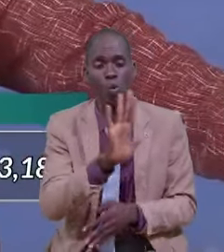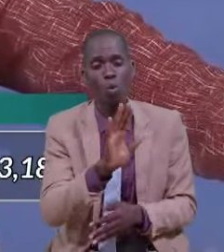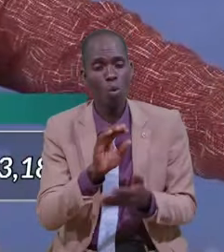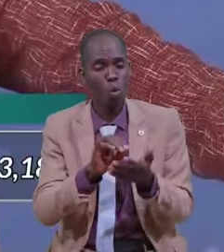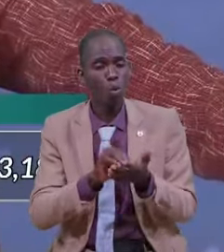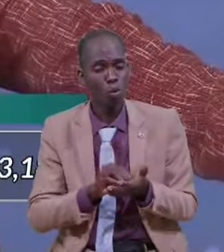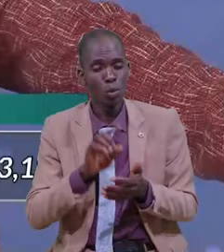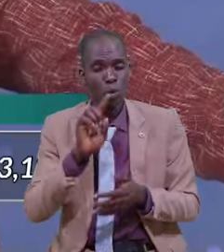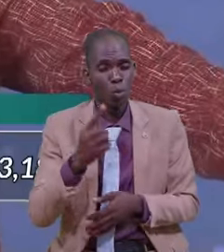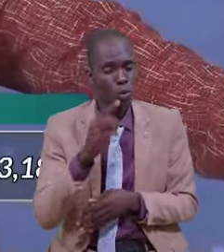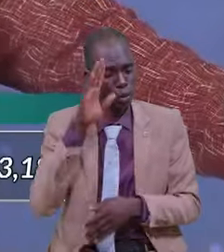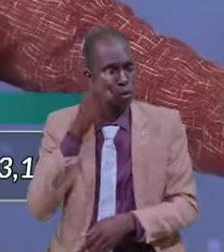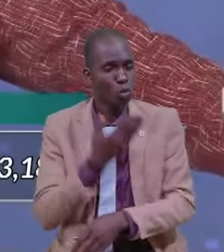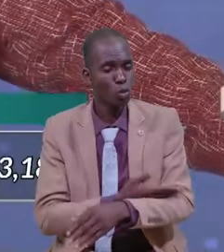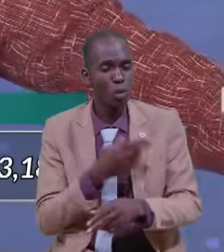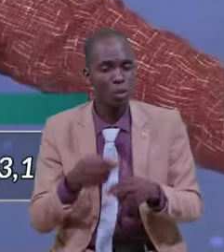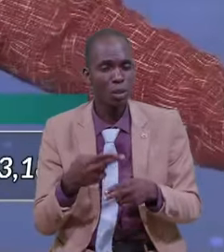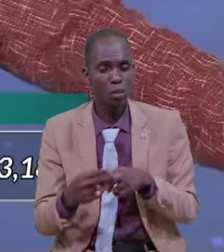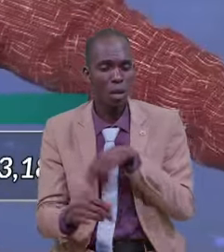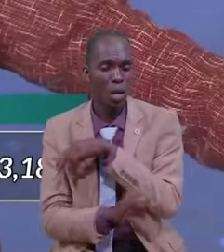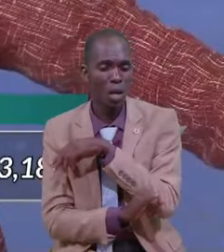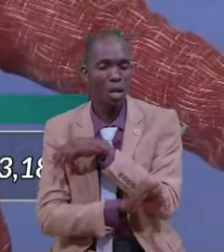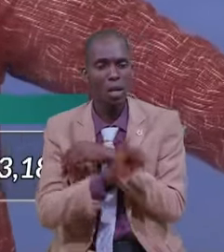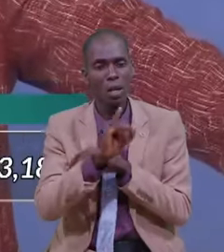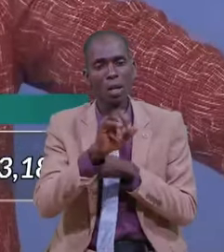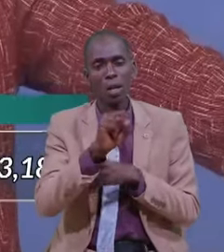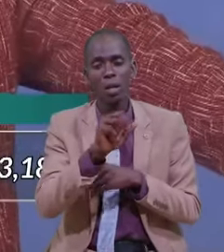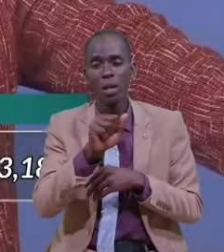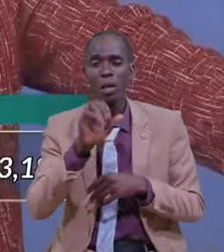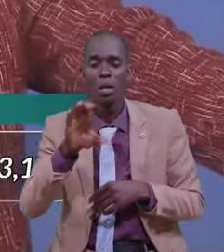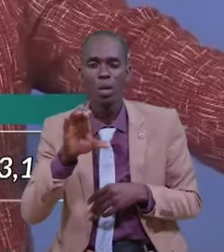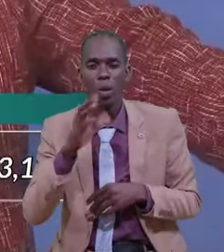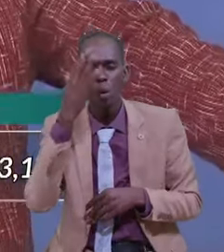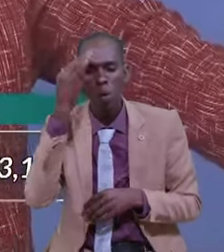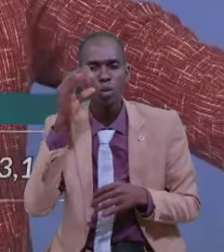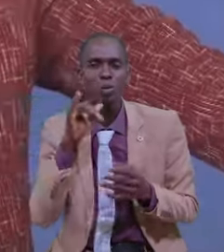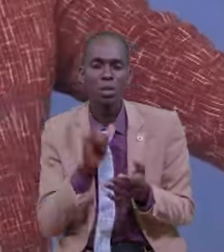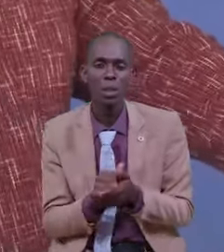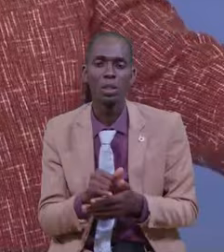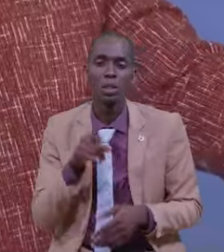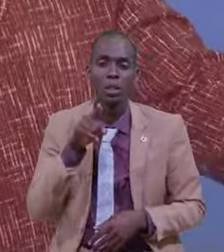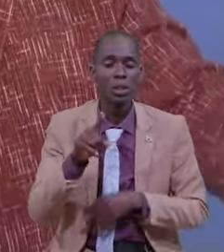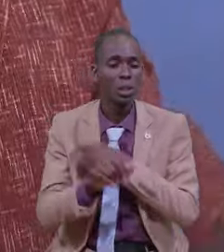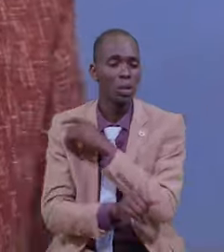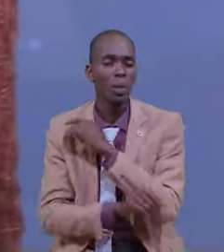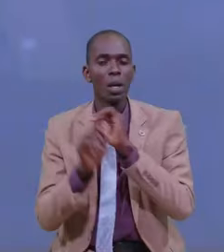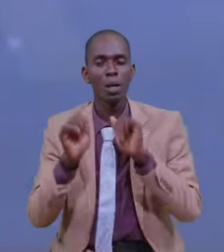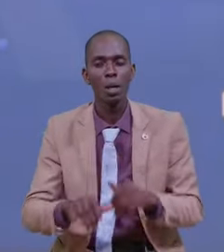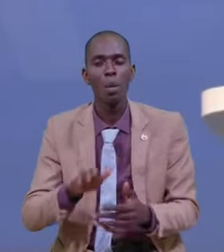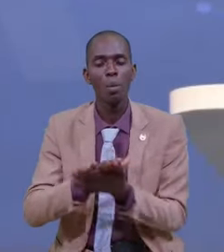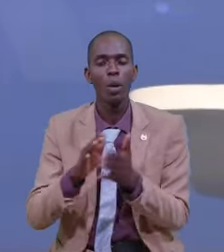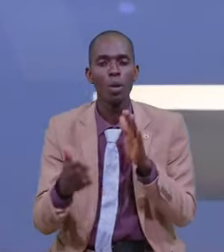become the father of many nations. The seed you